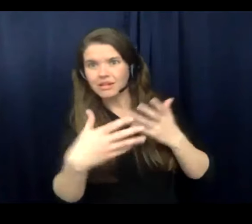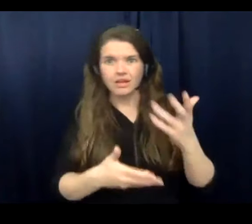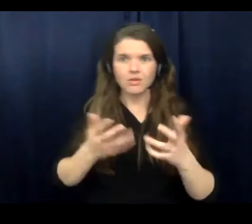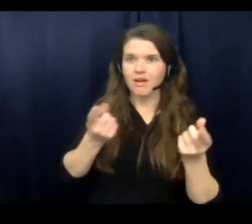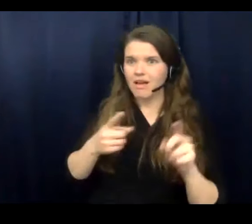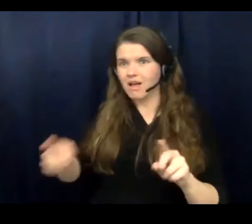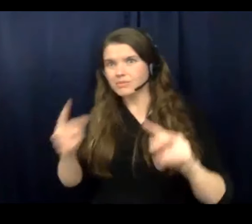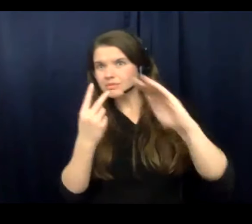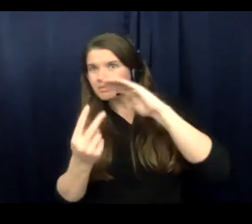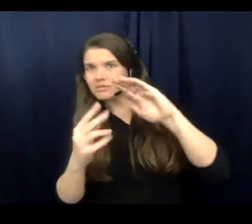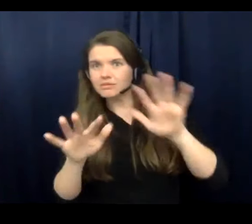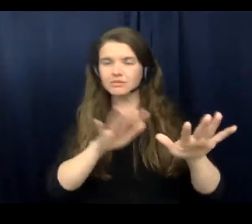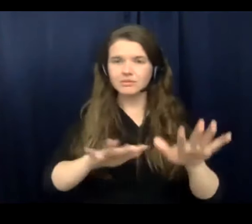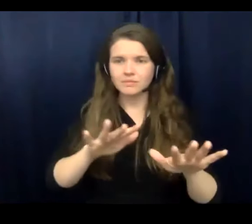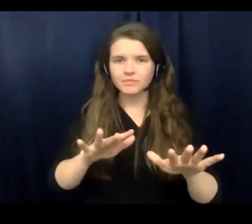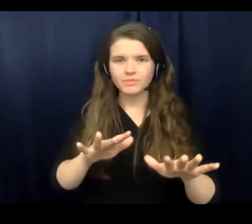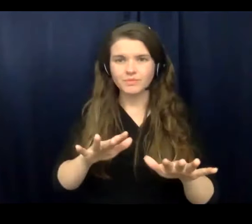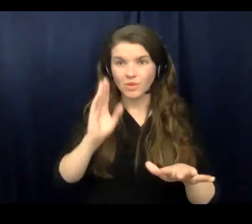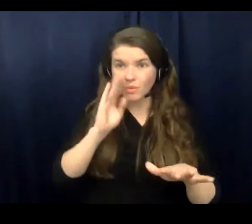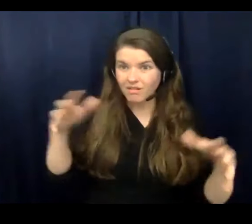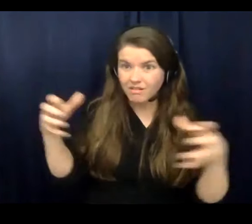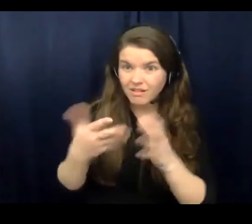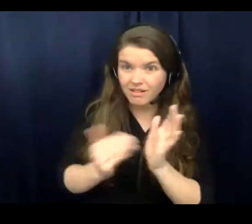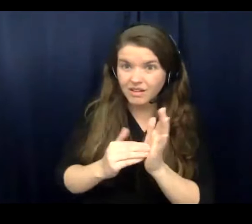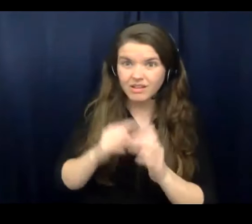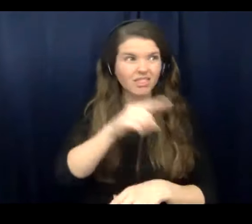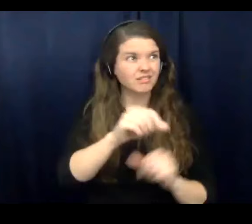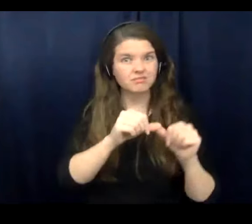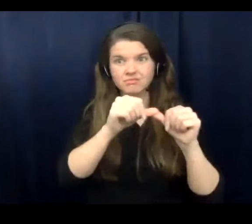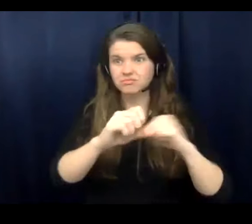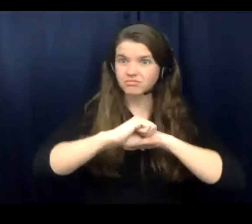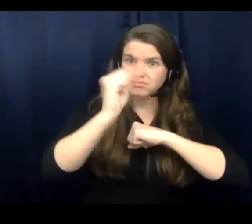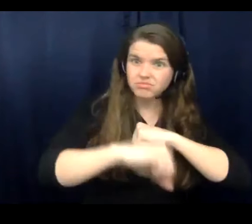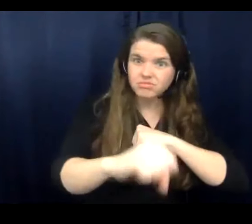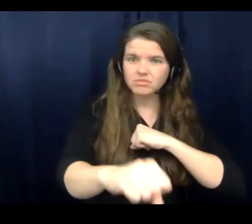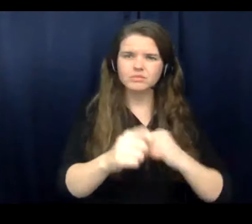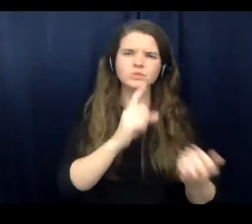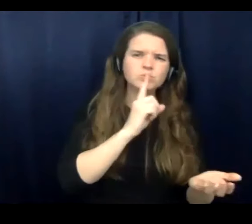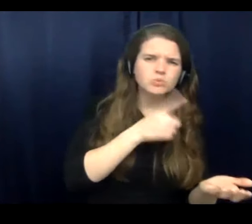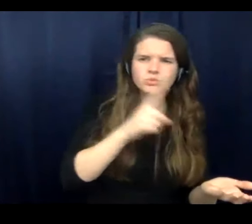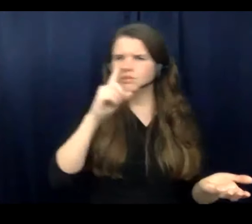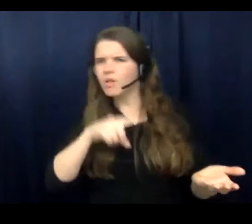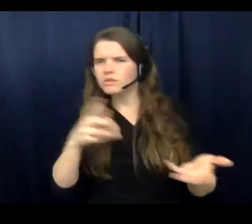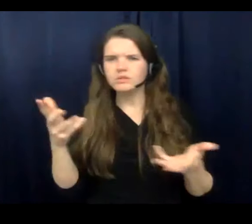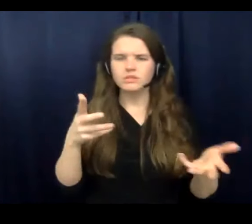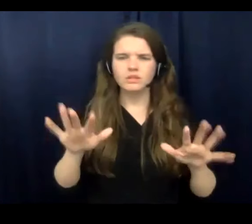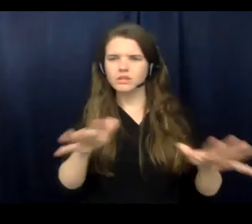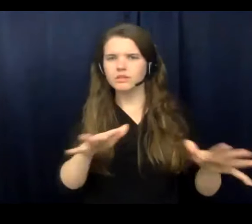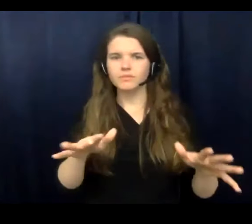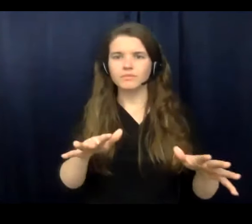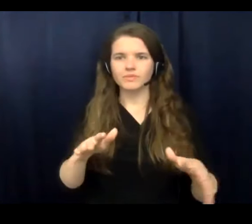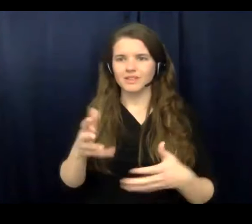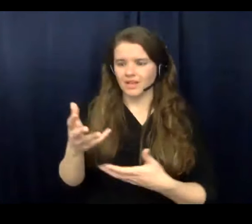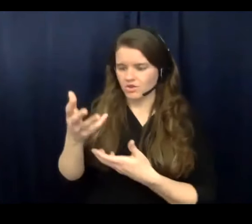And are we ever going to meet again? Is this thing going to be just prolonged? What's true? What's false? All those things. And it's our trust and our faith